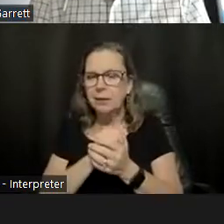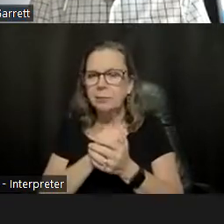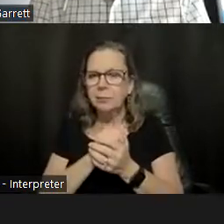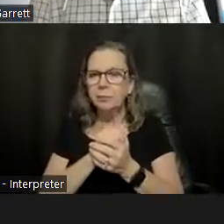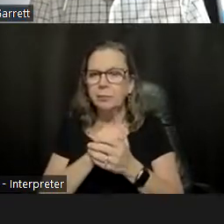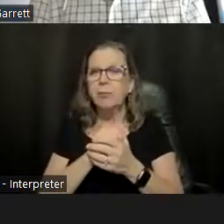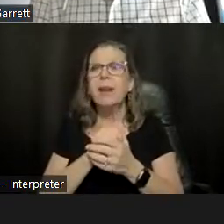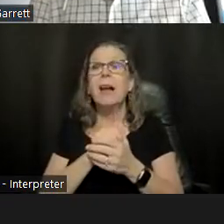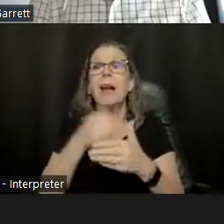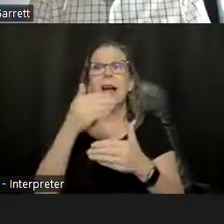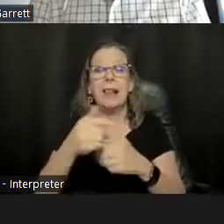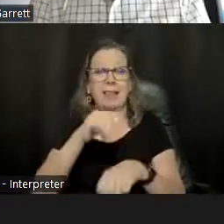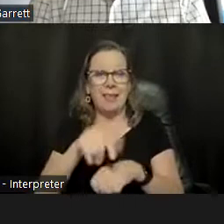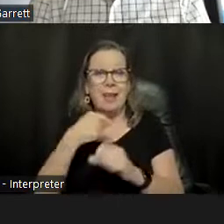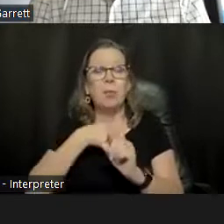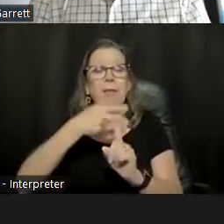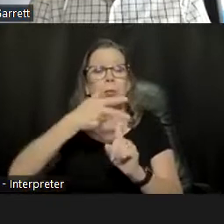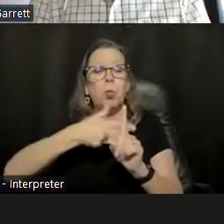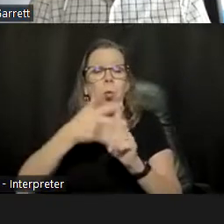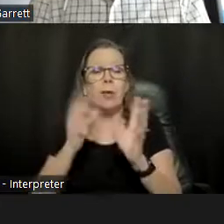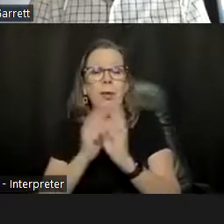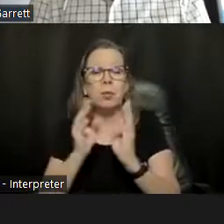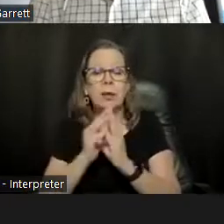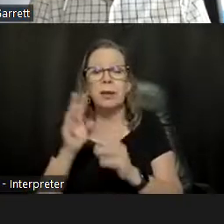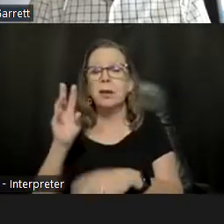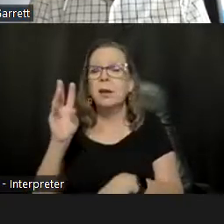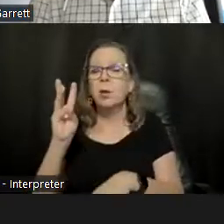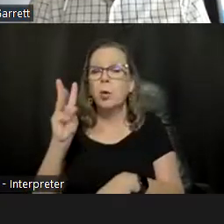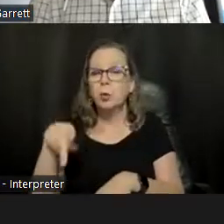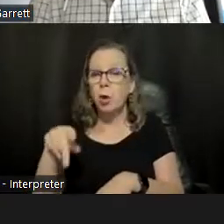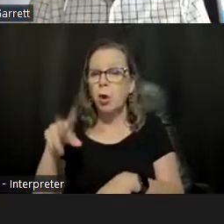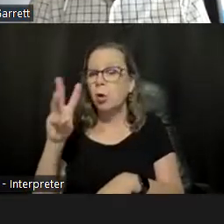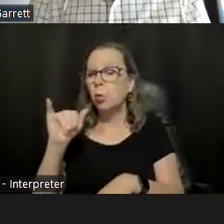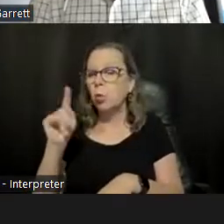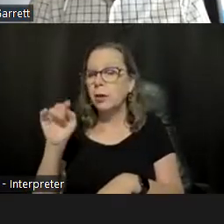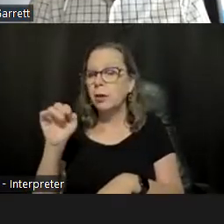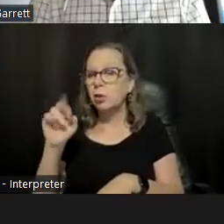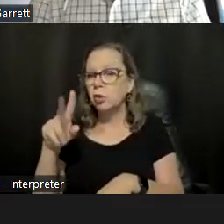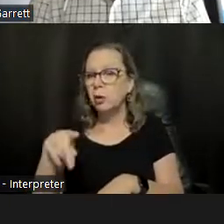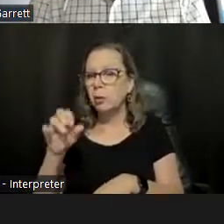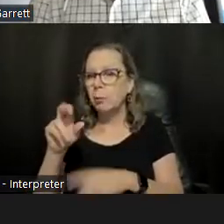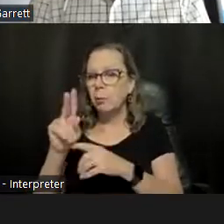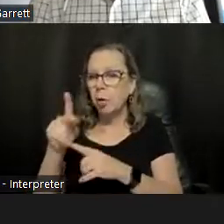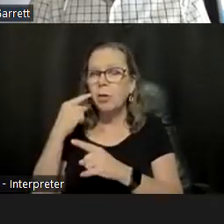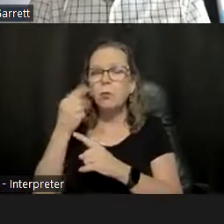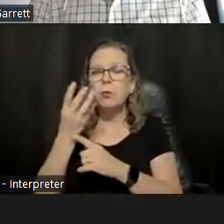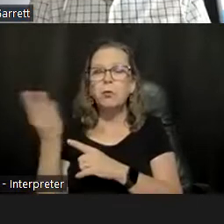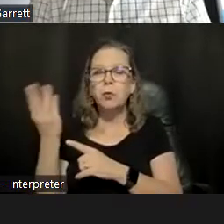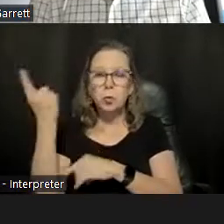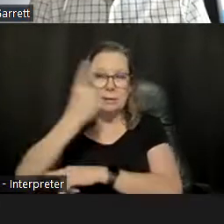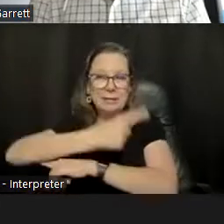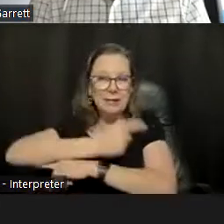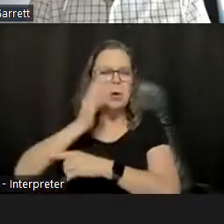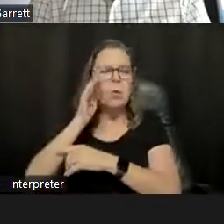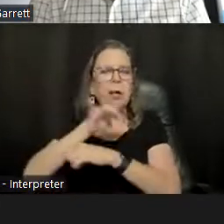After that, we've got quarterly meetings in Winter Park for a couple of days, so we'll be there with our field